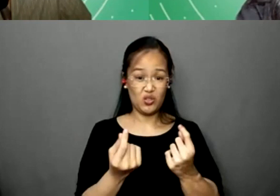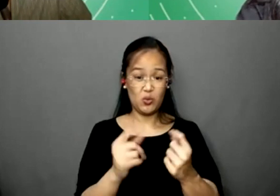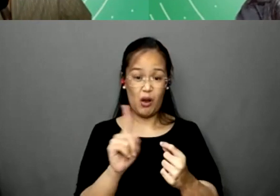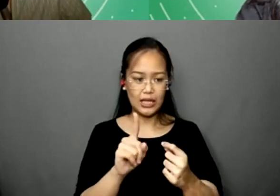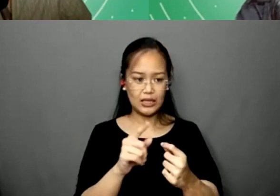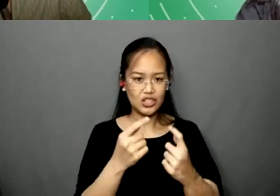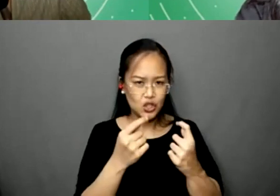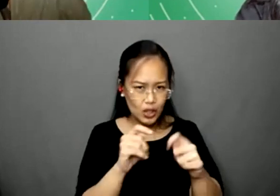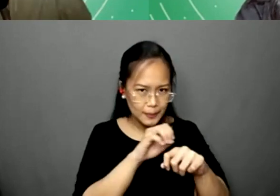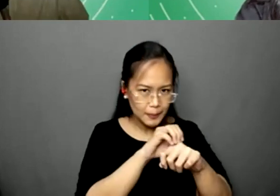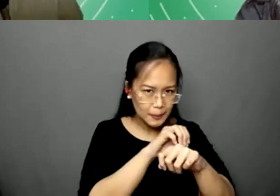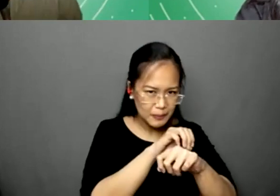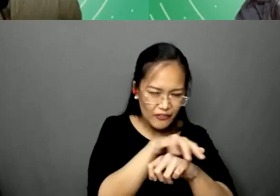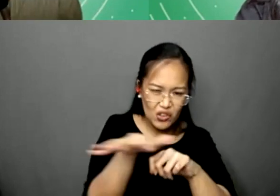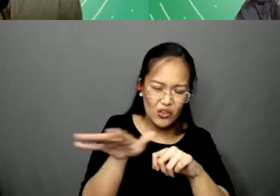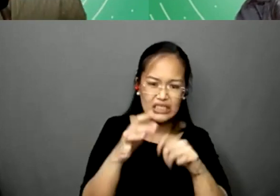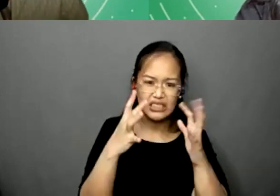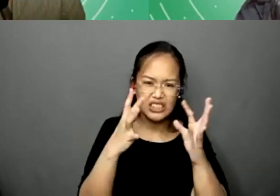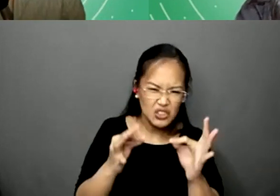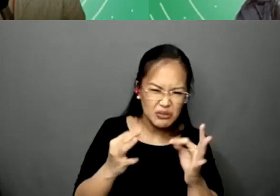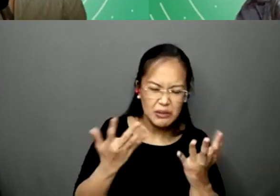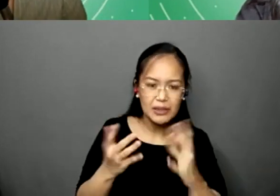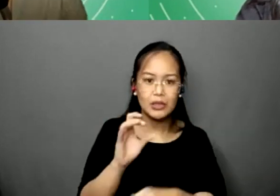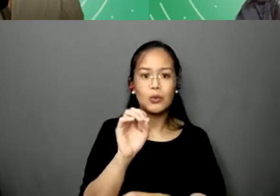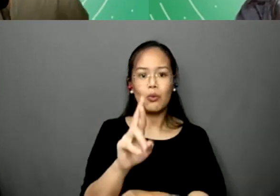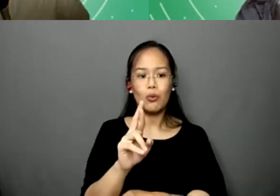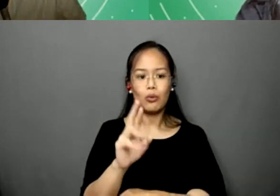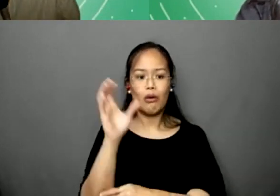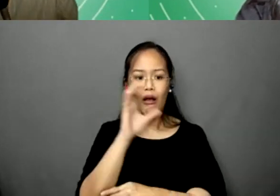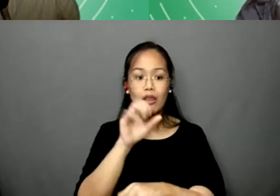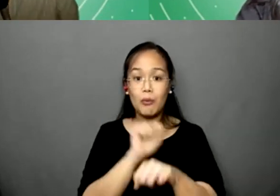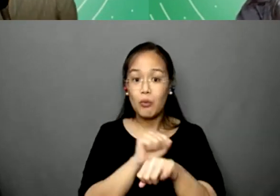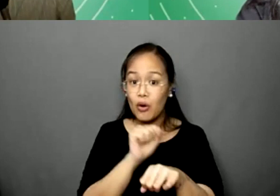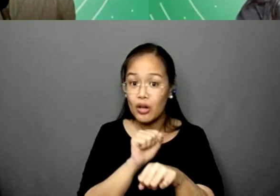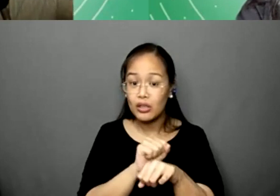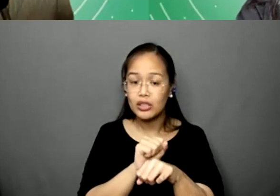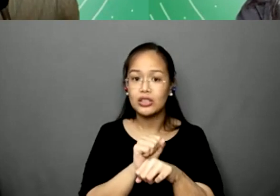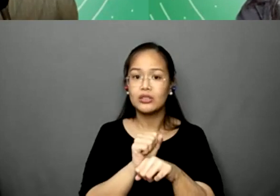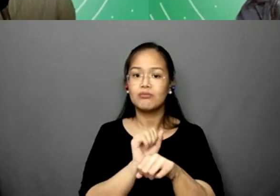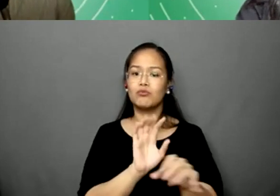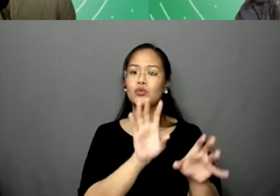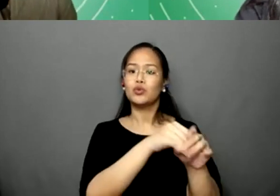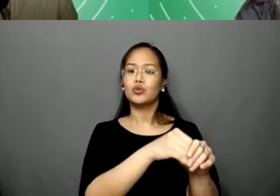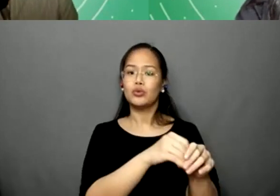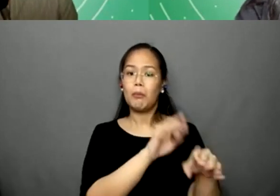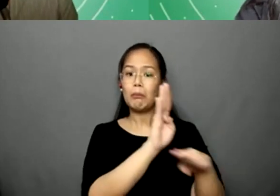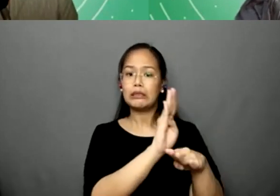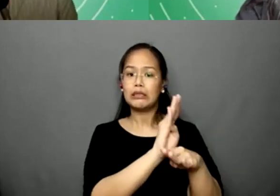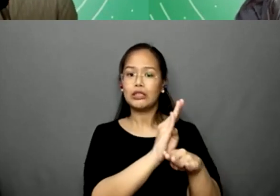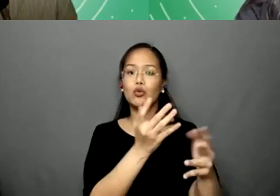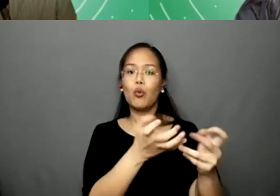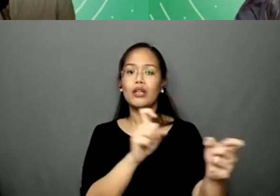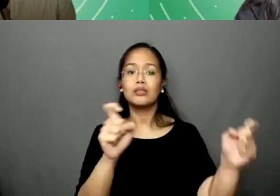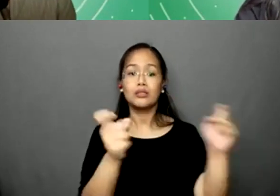maybe these decisions, or if I'm looking for work, I try to get involved in businesses where I can make a change